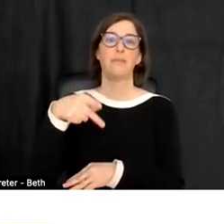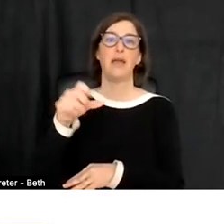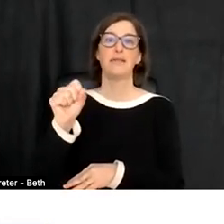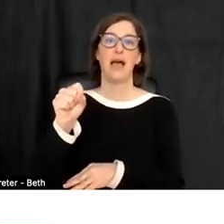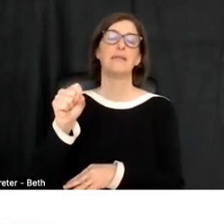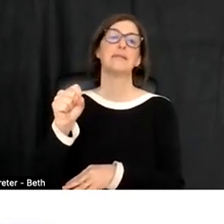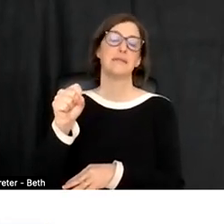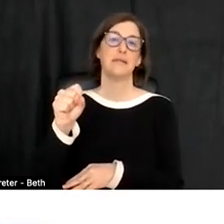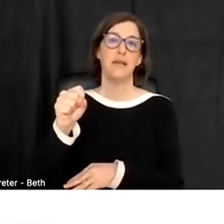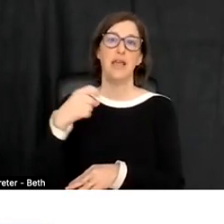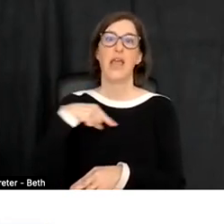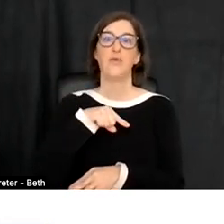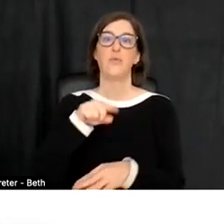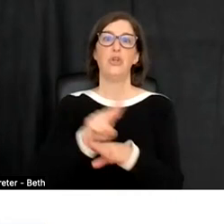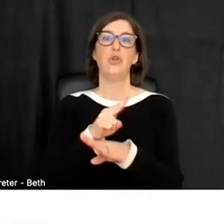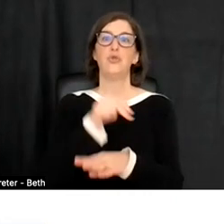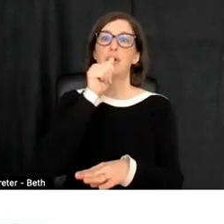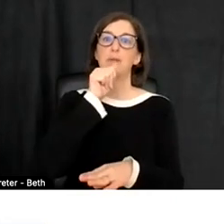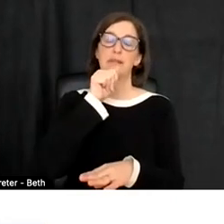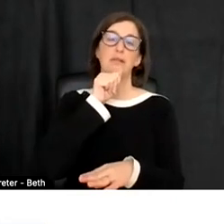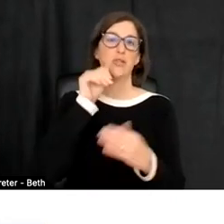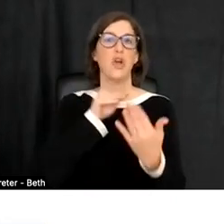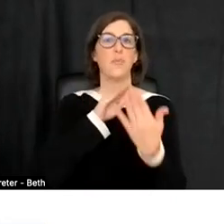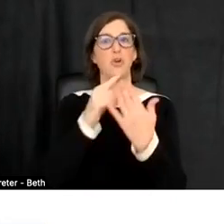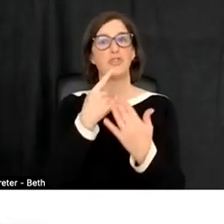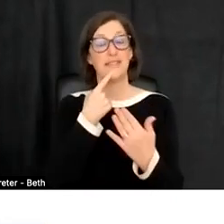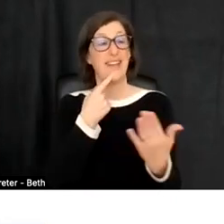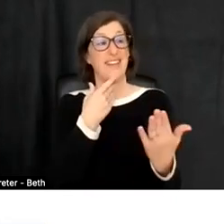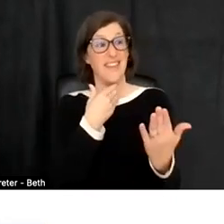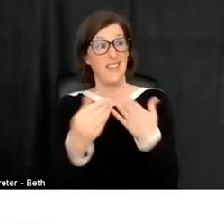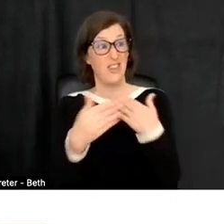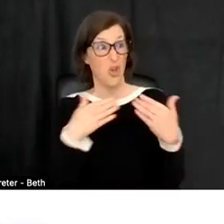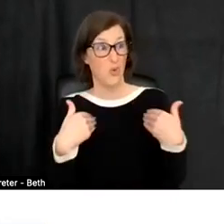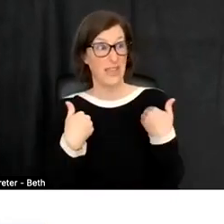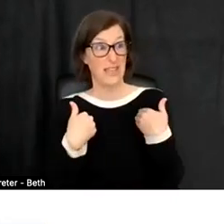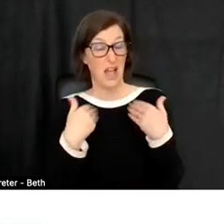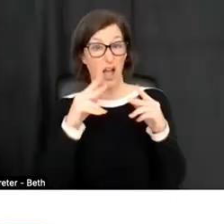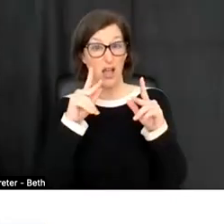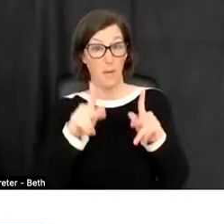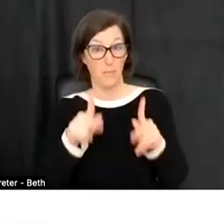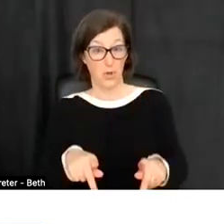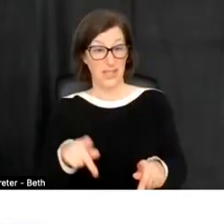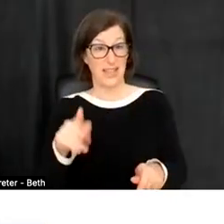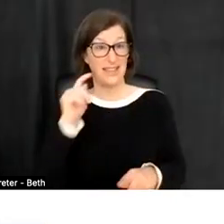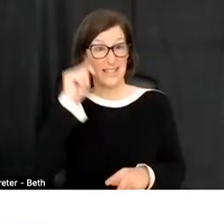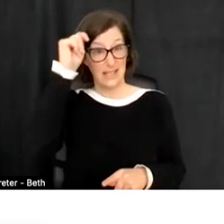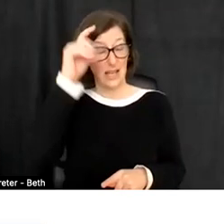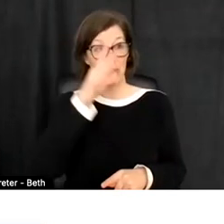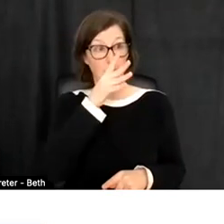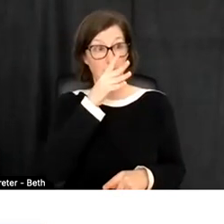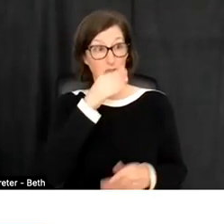And we use a resilience-based approach to say that even though the adolescent mother has gone